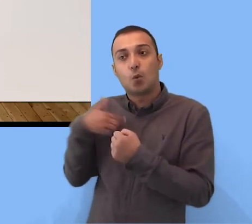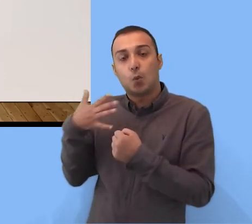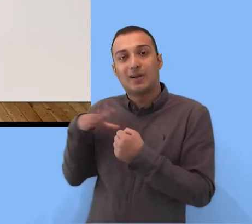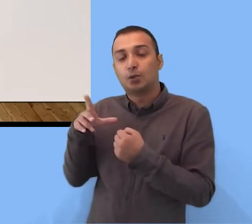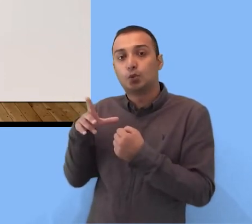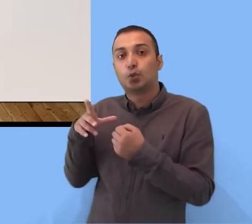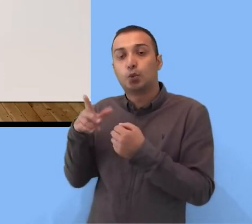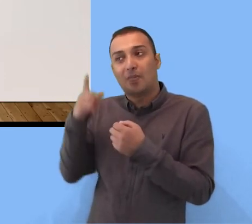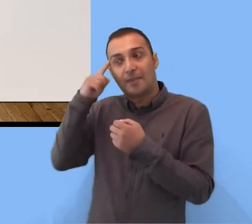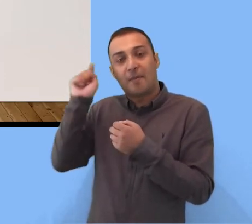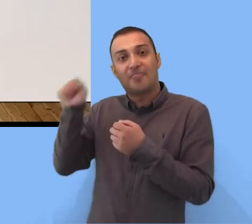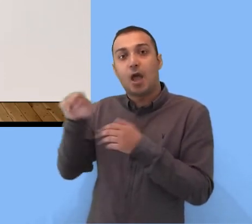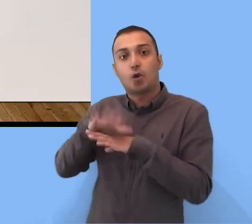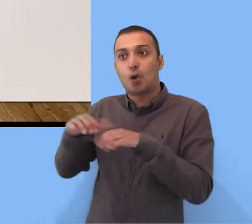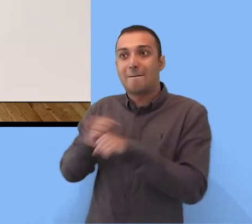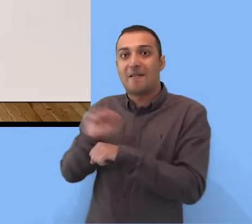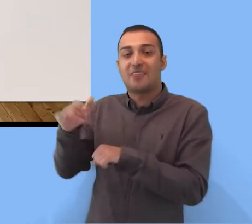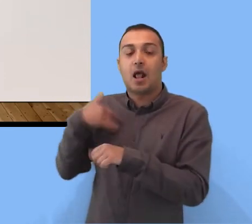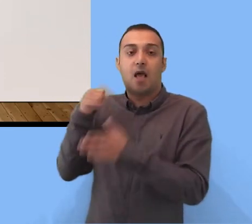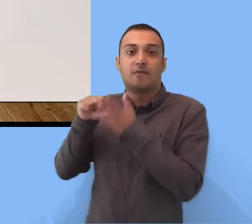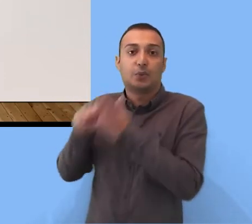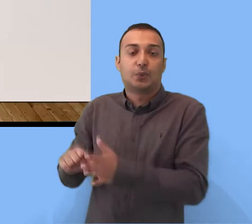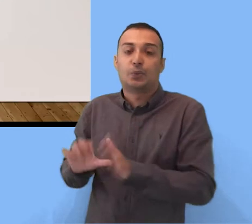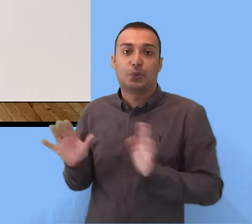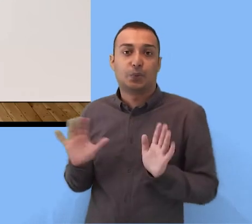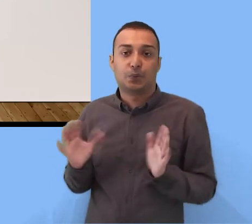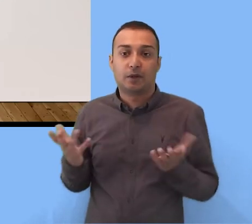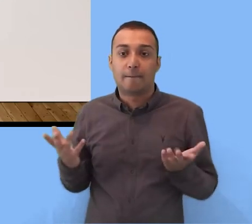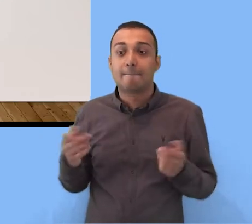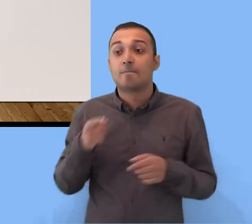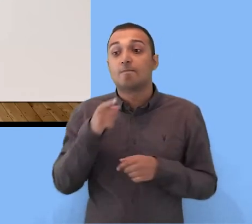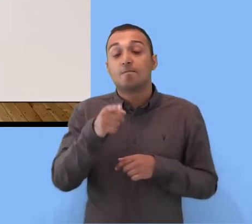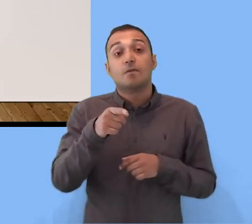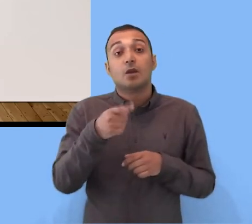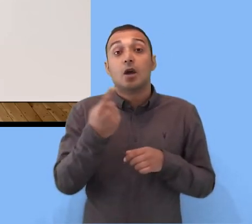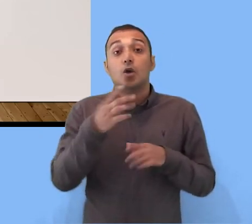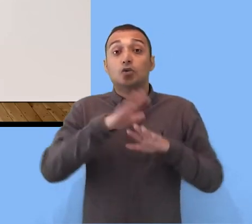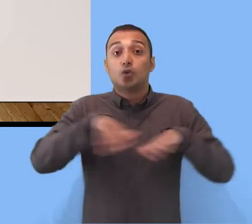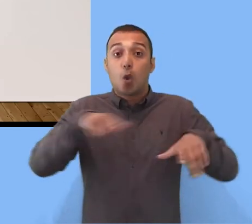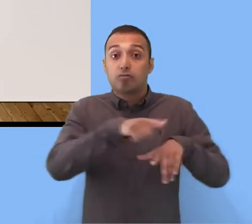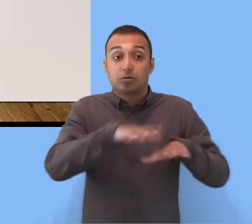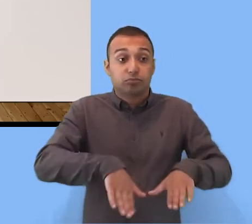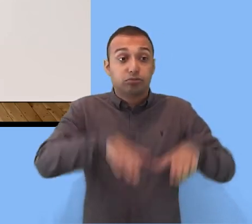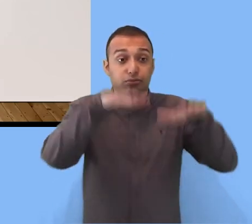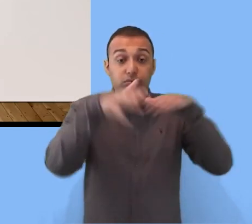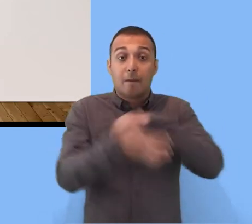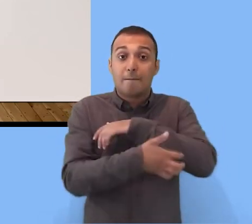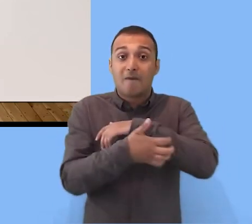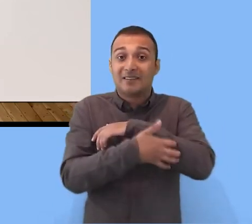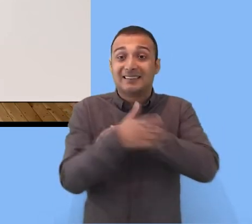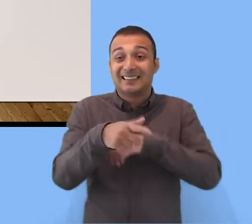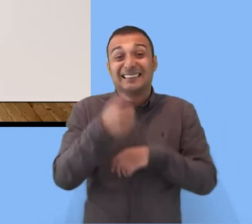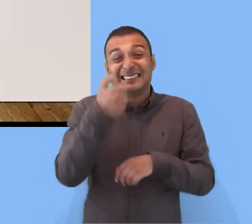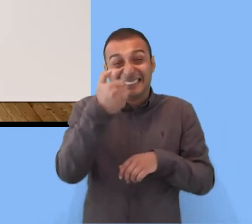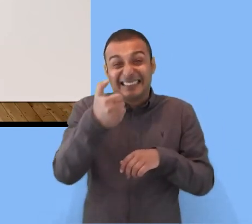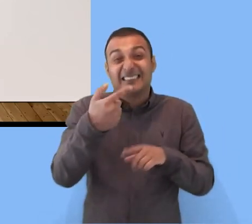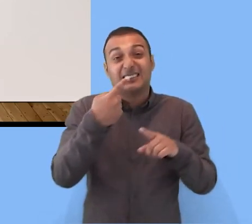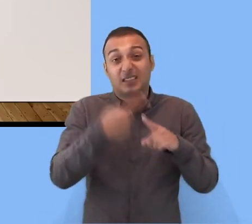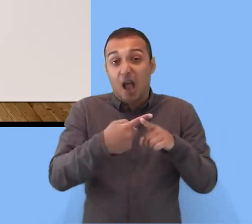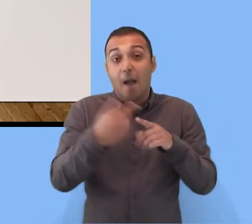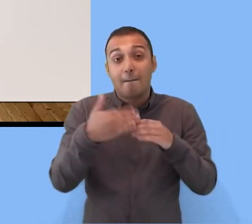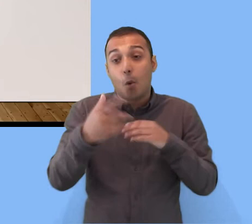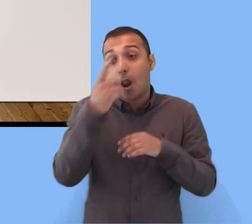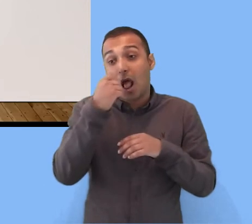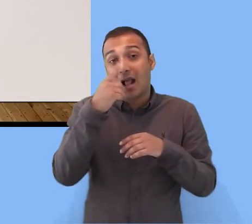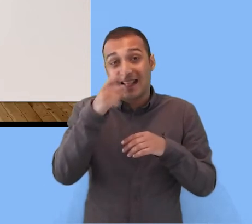We know that children growing up in poverty, you know this as well as I do, are 6 times more likely to leave school without qualifications. It's not the